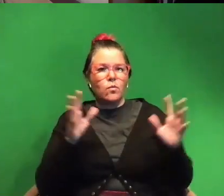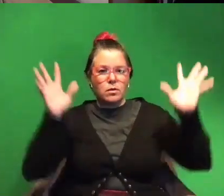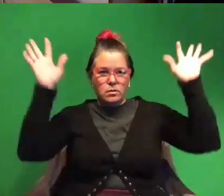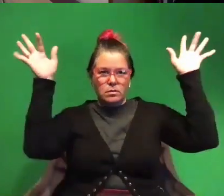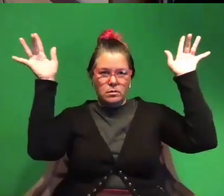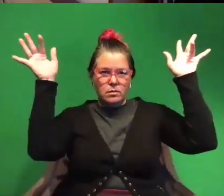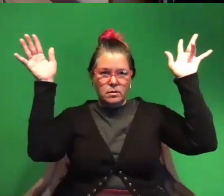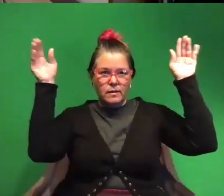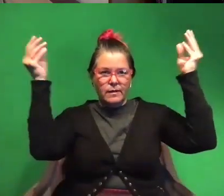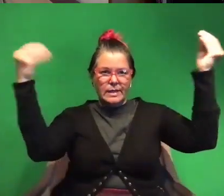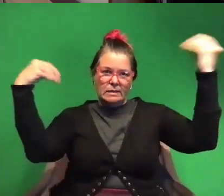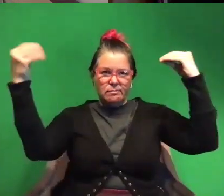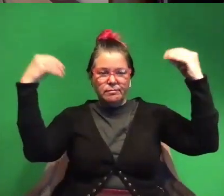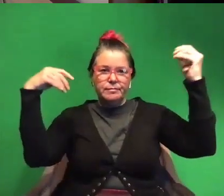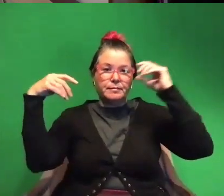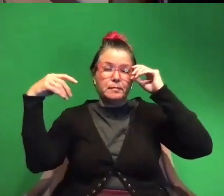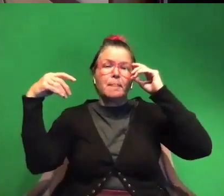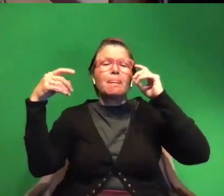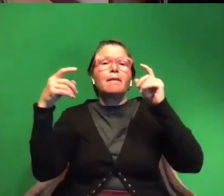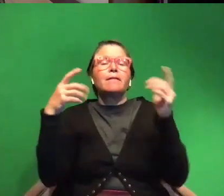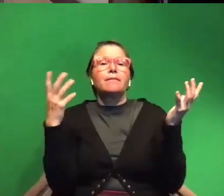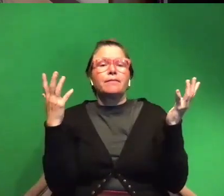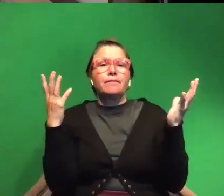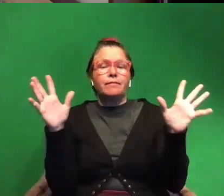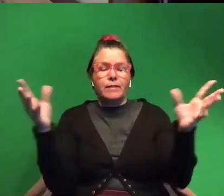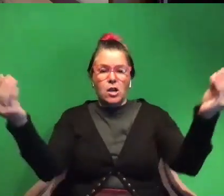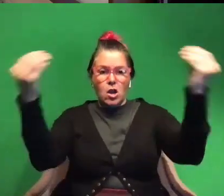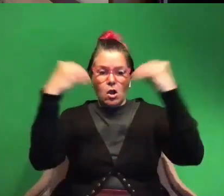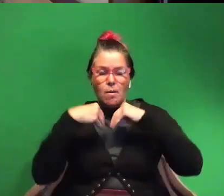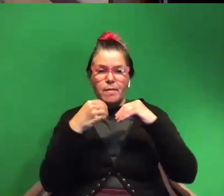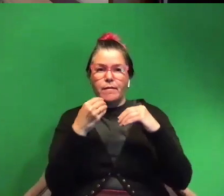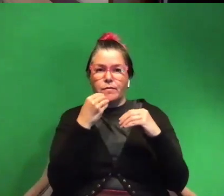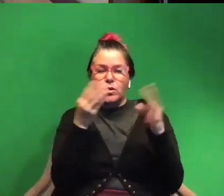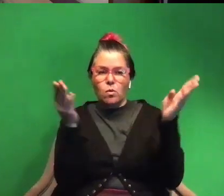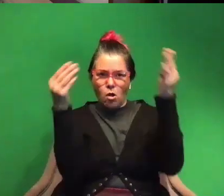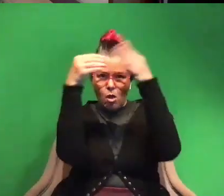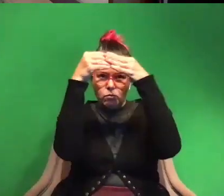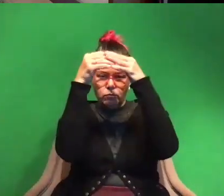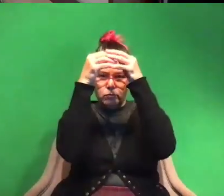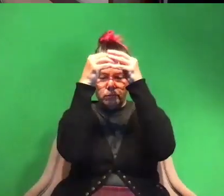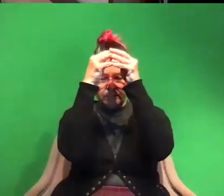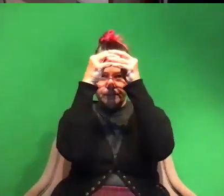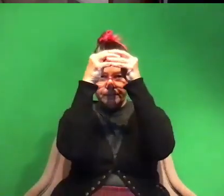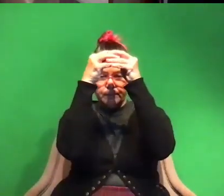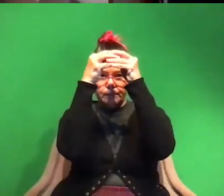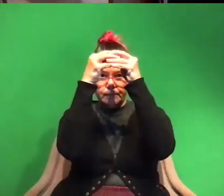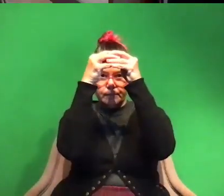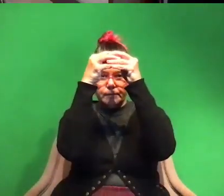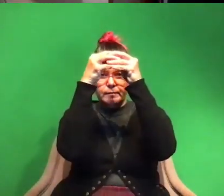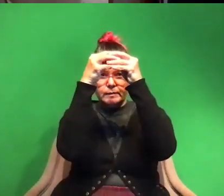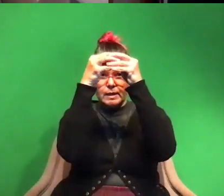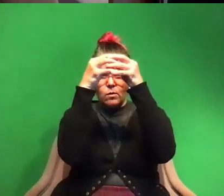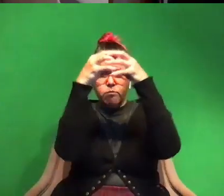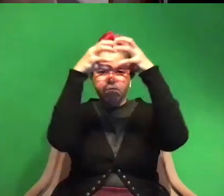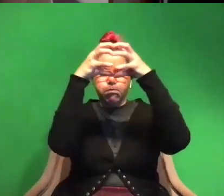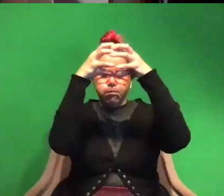going to feed. And then once it takes in the food, it's going to kind of close up for a little bit, and it's going to get really plump. And